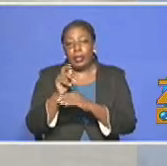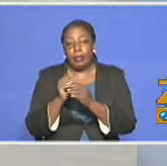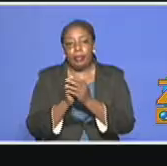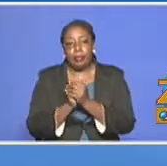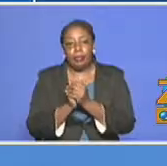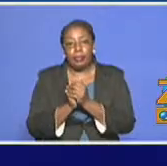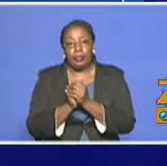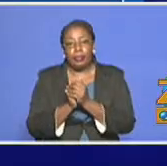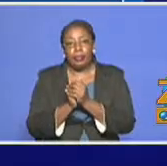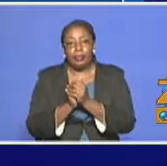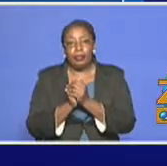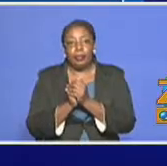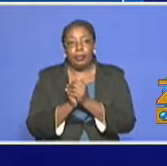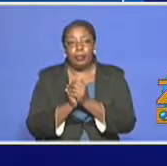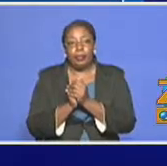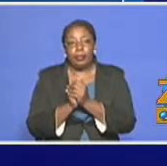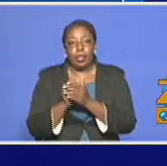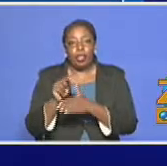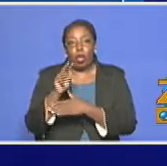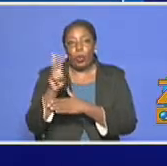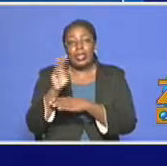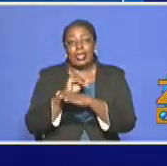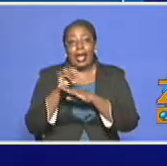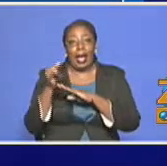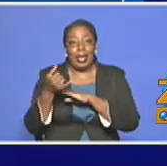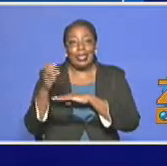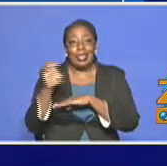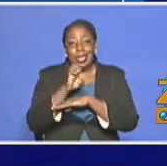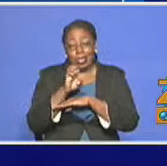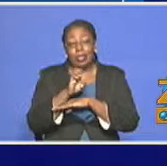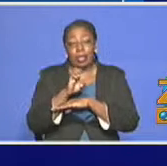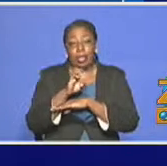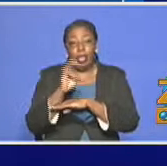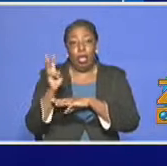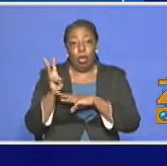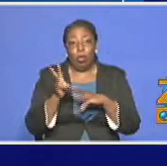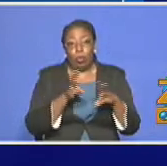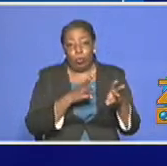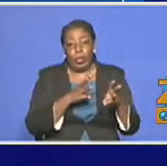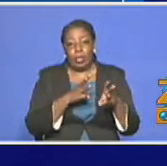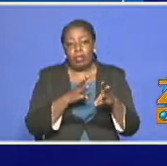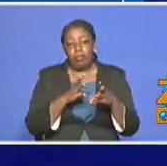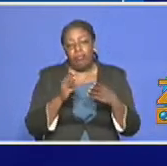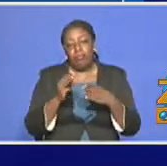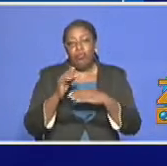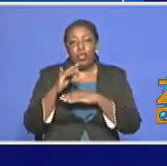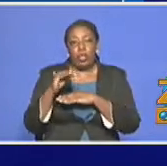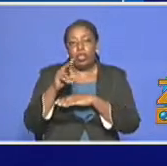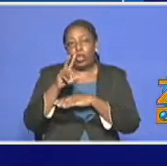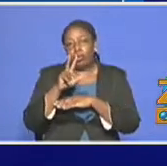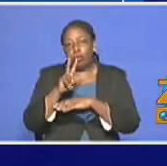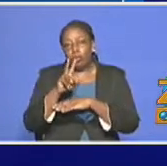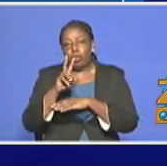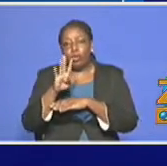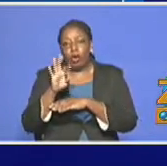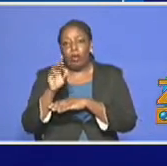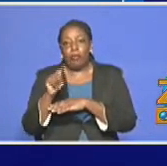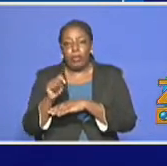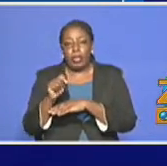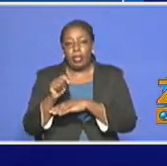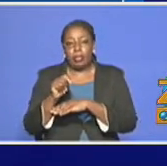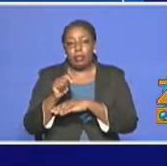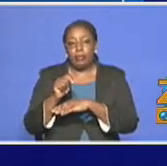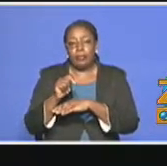Tile King, and the Pink Setter. In the Northwestern Islands, easterly flow 10 to 15 knots, so wave heights 2 to 4 feet. High tide takes place